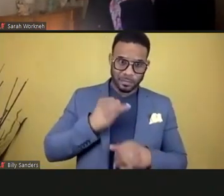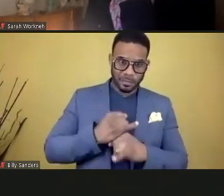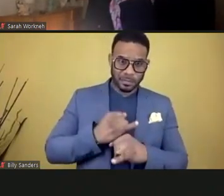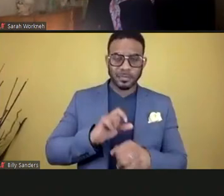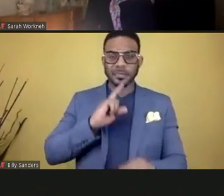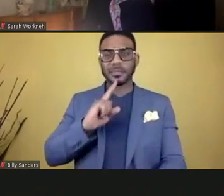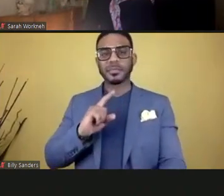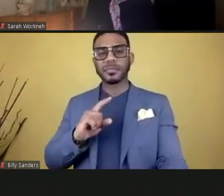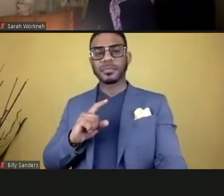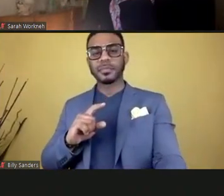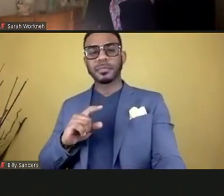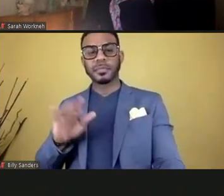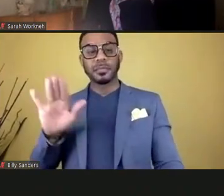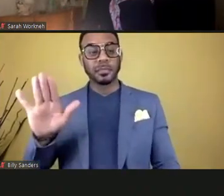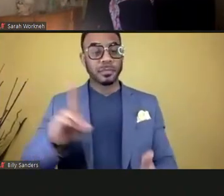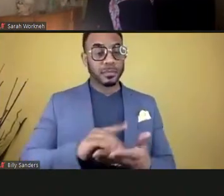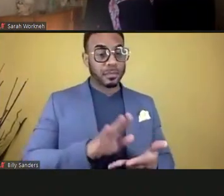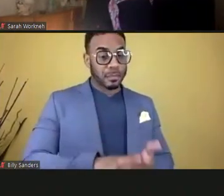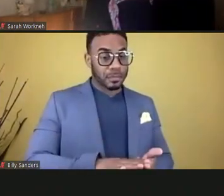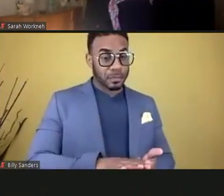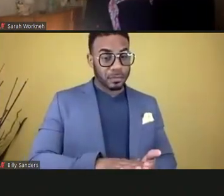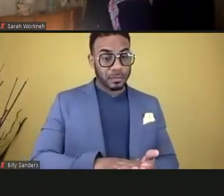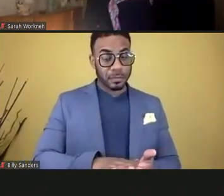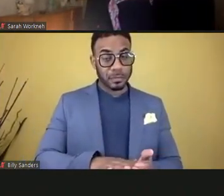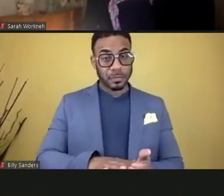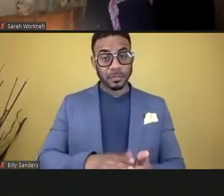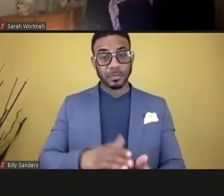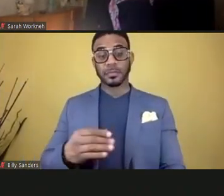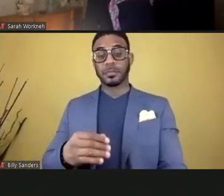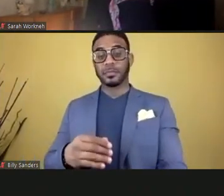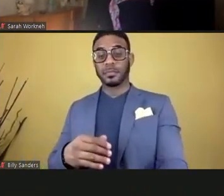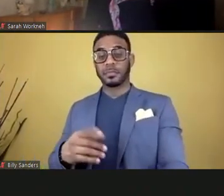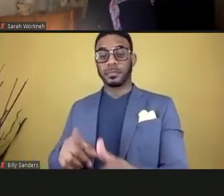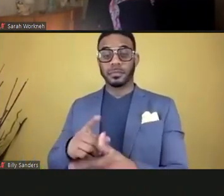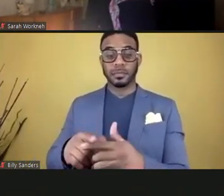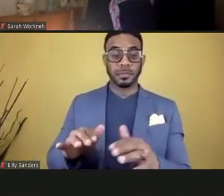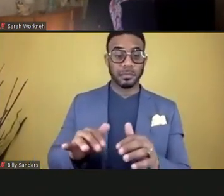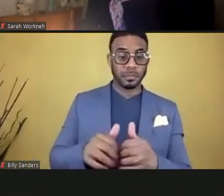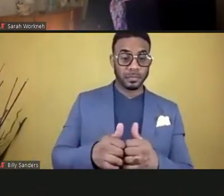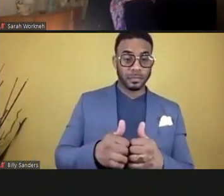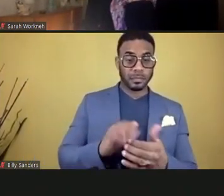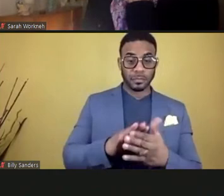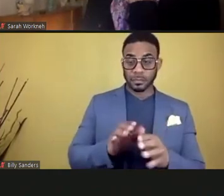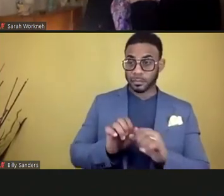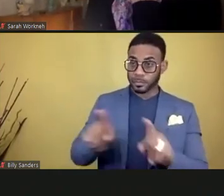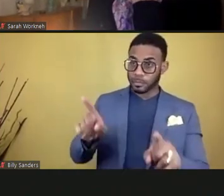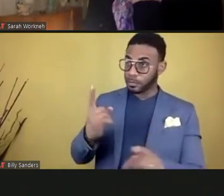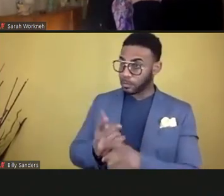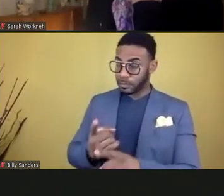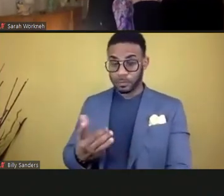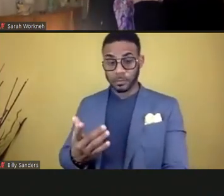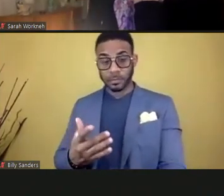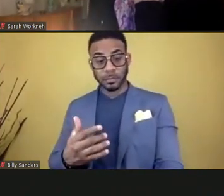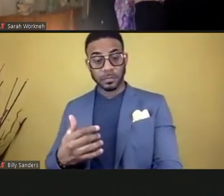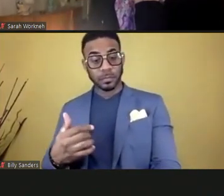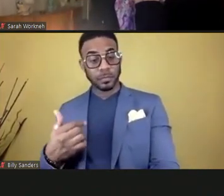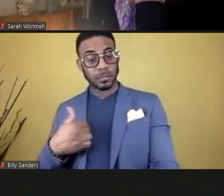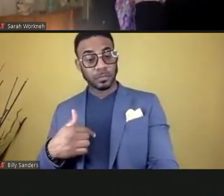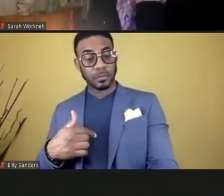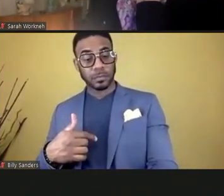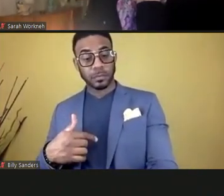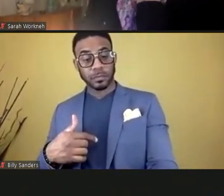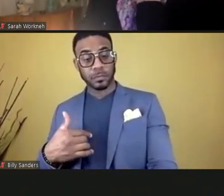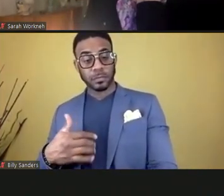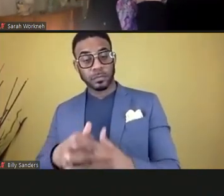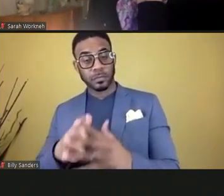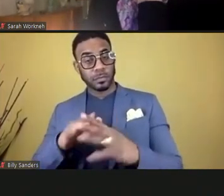is their document. And then how it gets distributed, you know, we build a mailing list